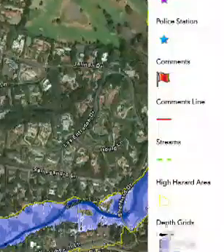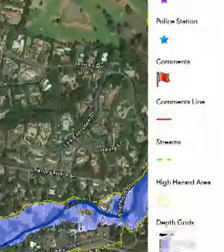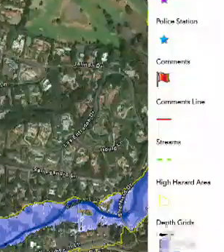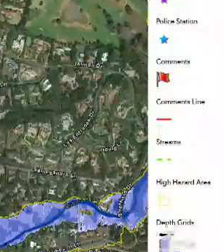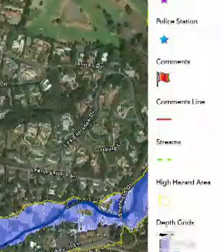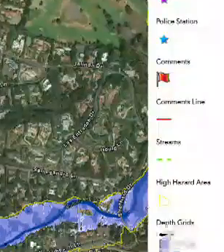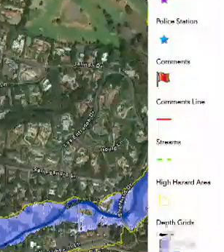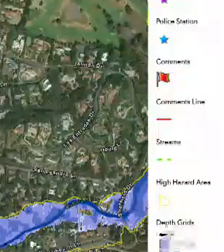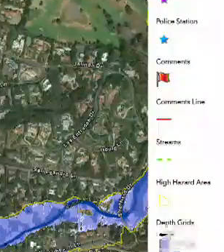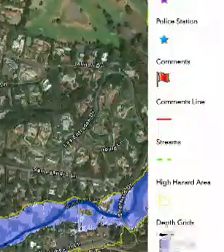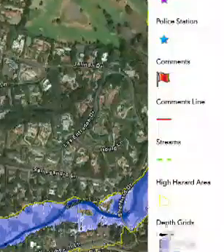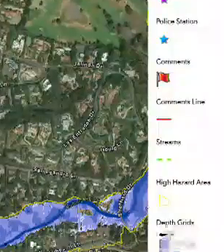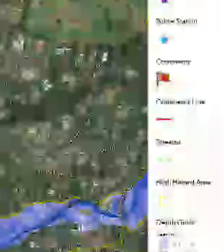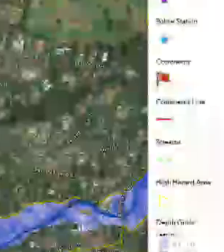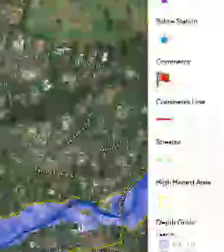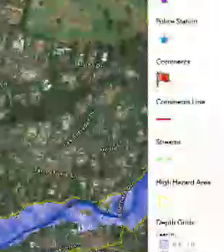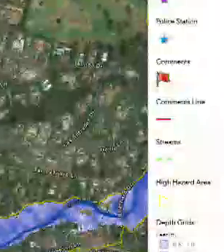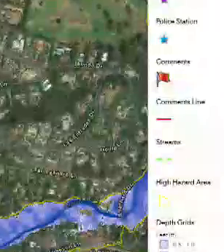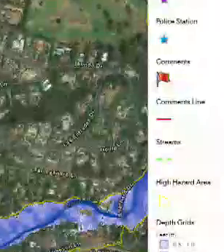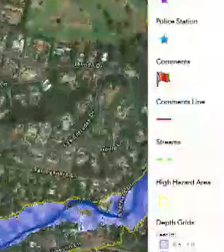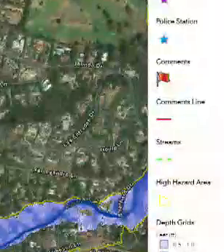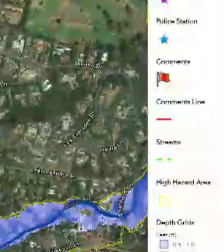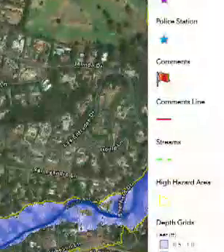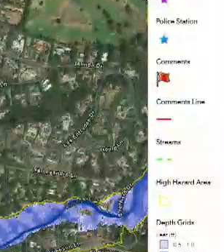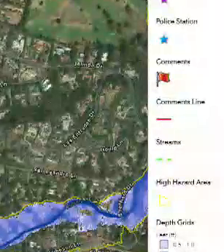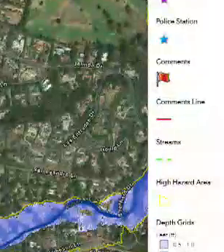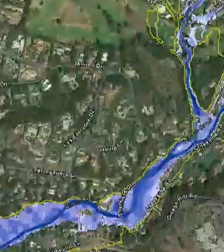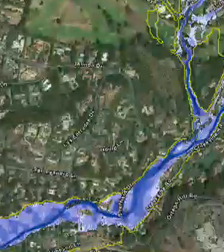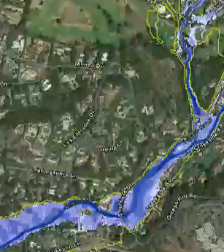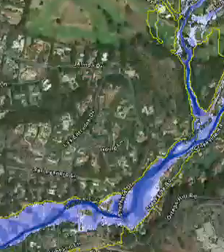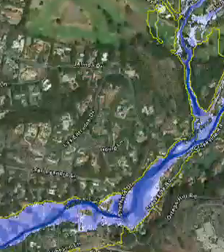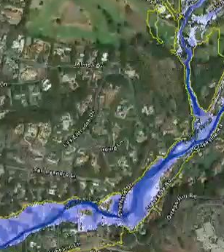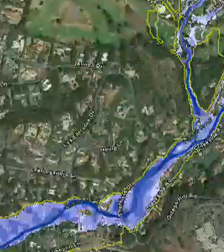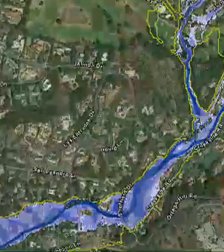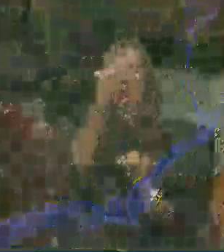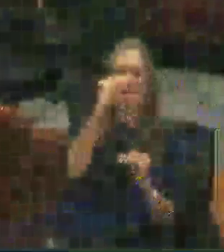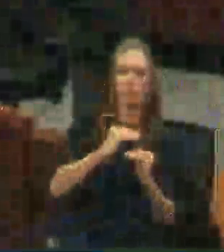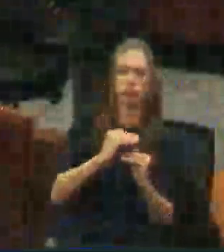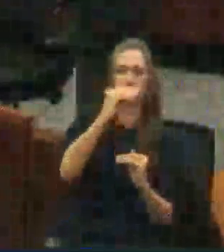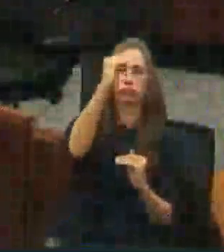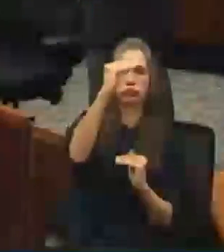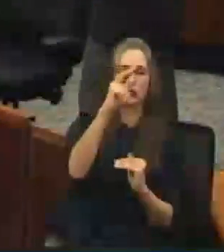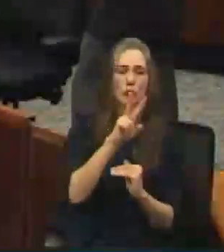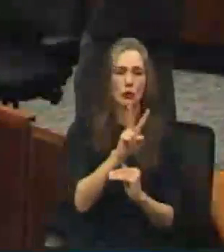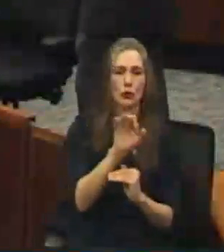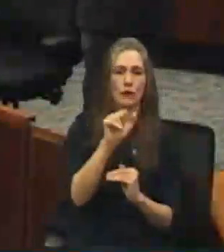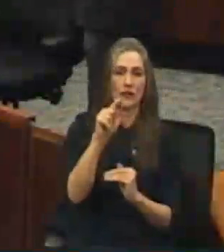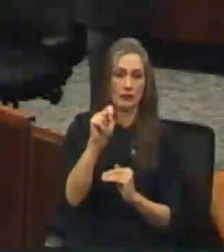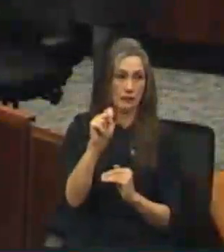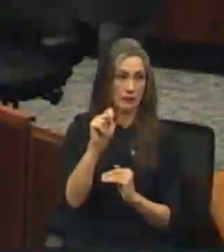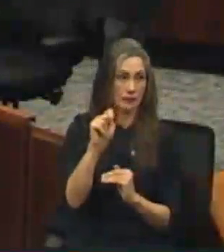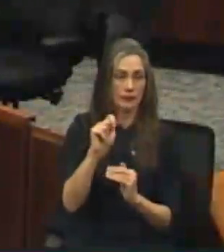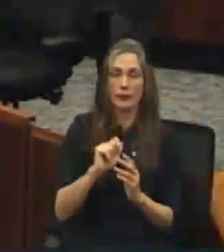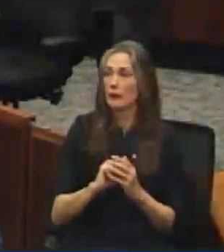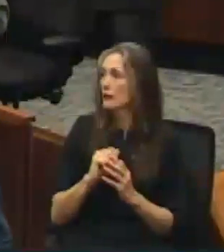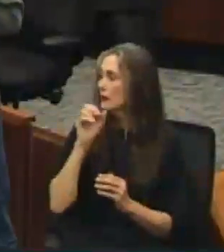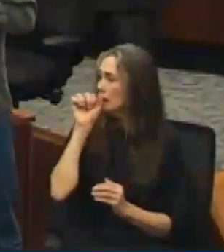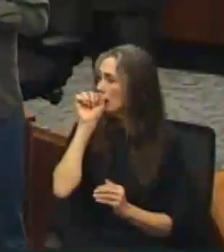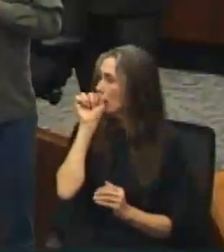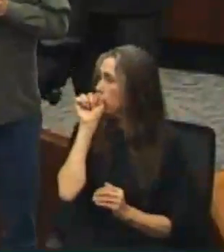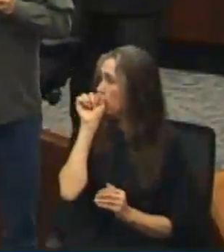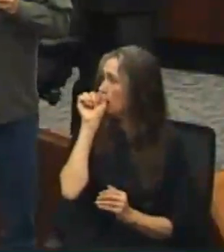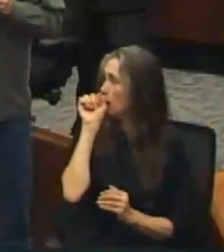the lowest finished floor elevation of the newly constructed structure needs to be built